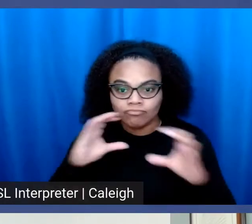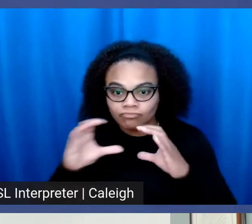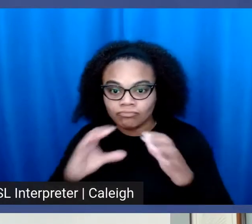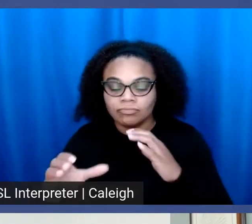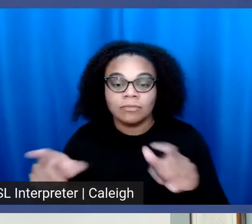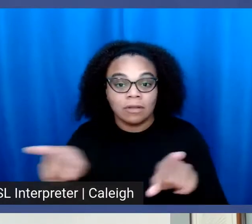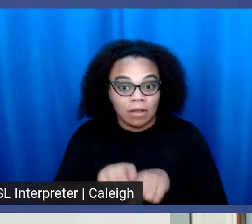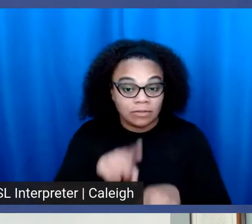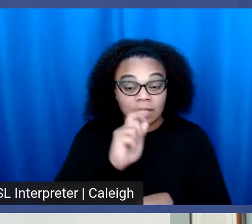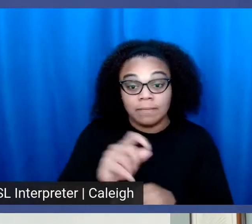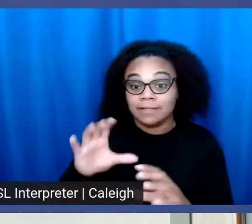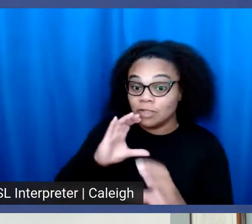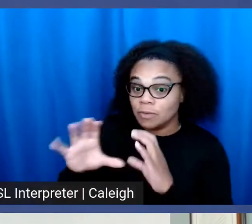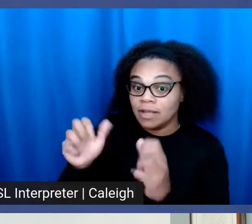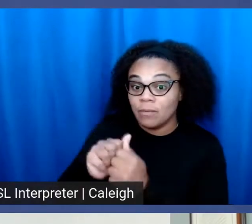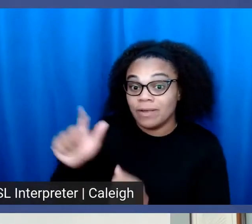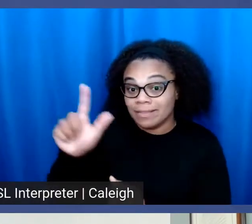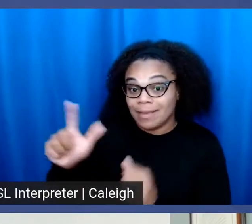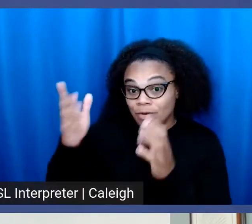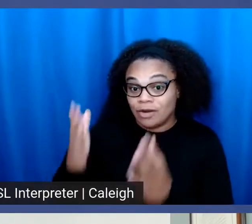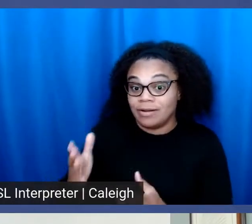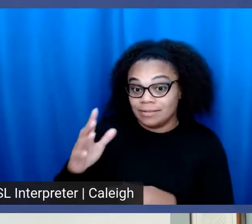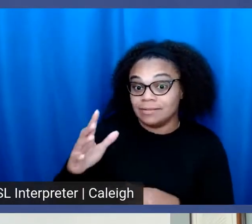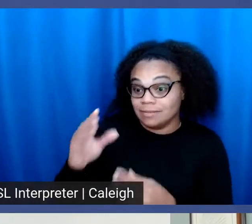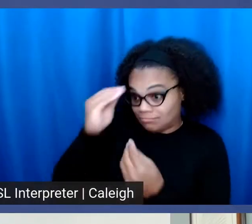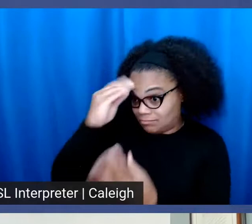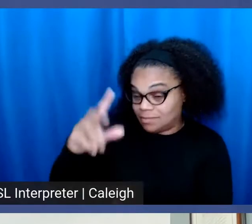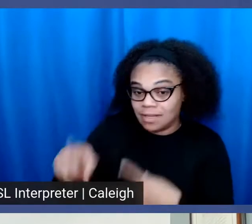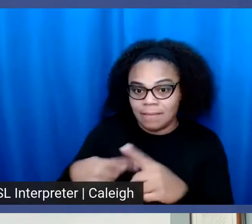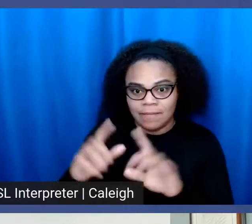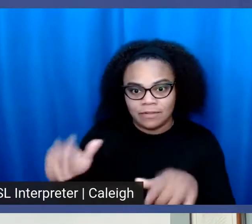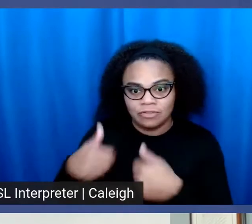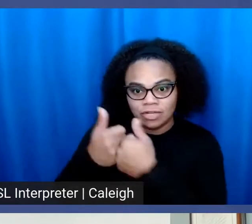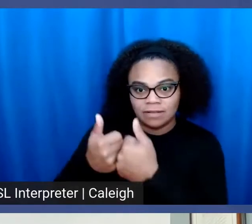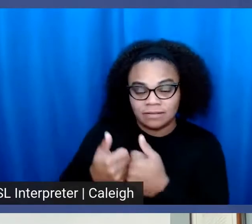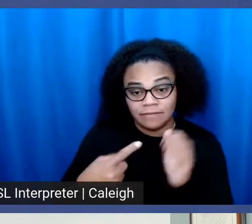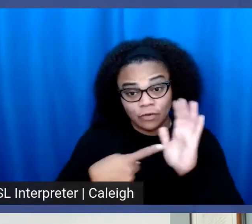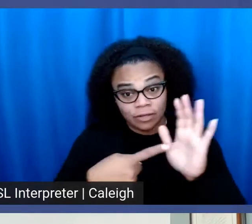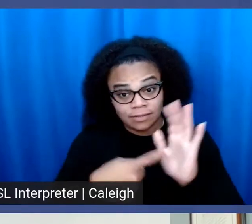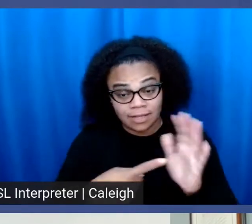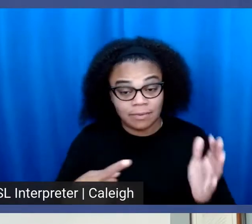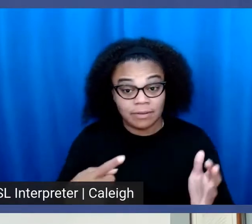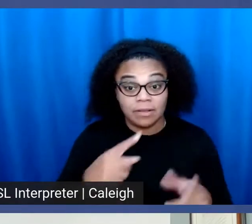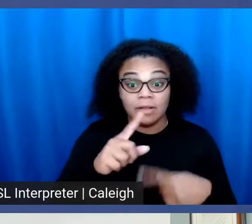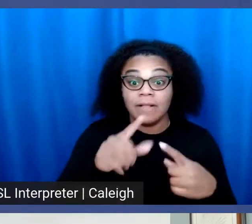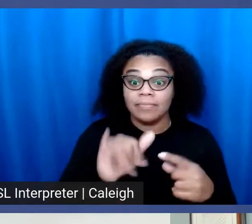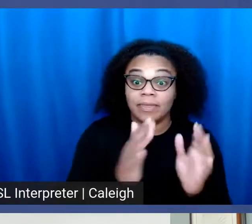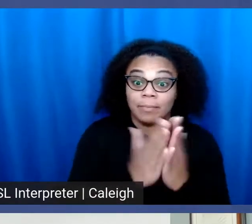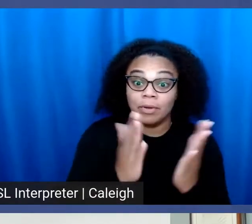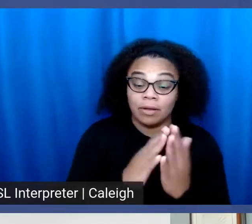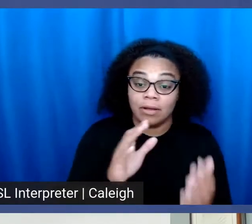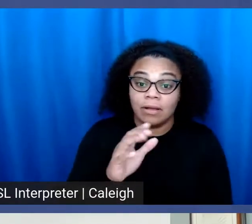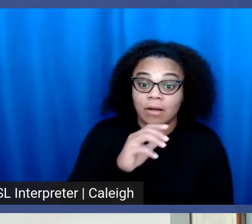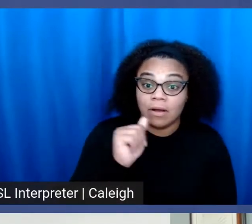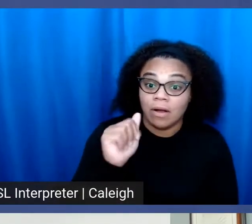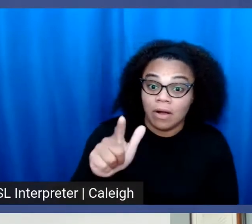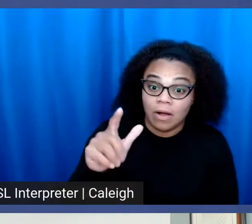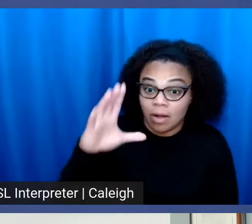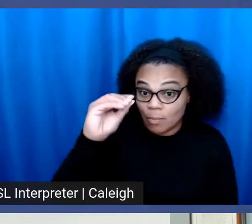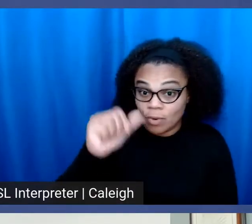librarians when there are book challenges. I was not notified, for instance, when All Boys Aren't Blue was thrown onto